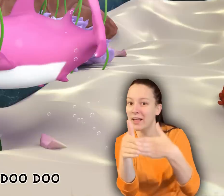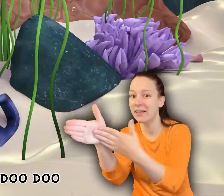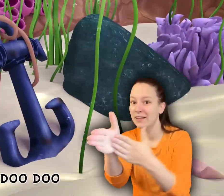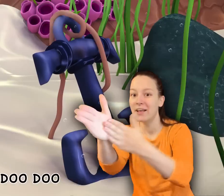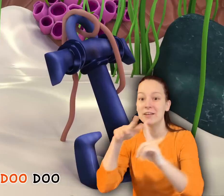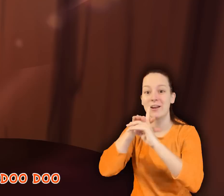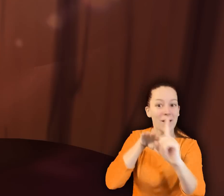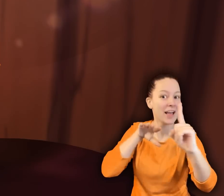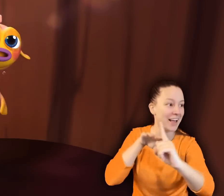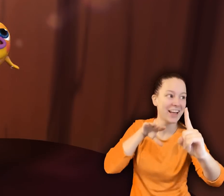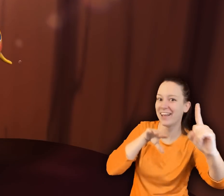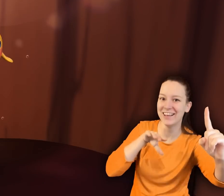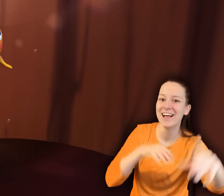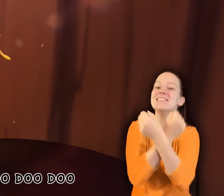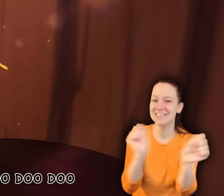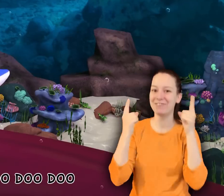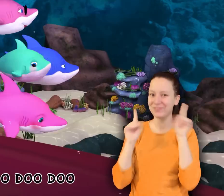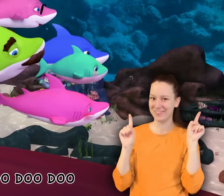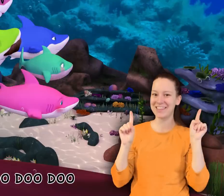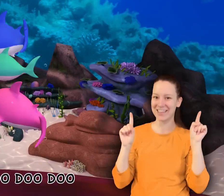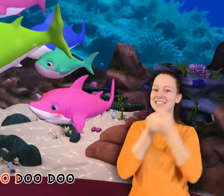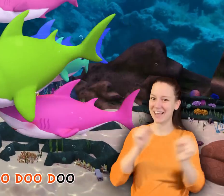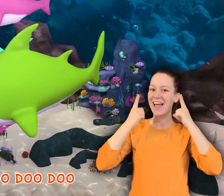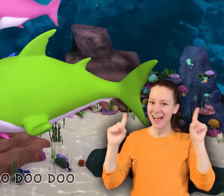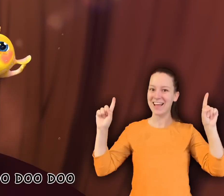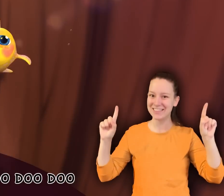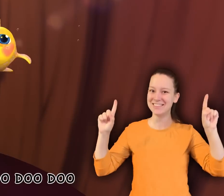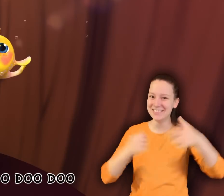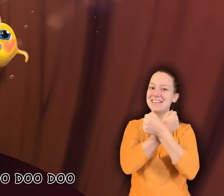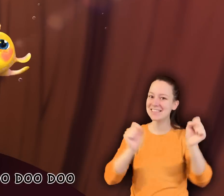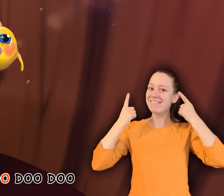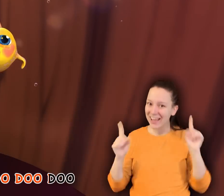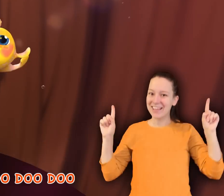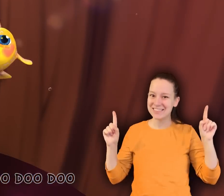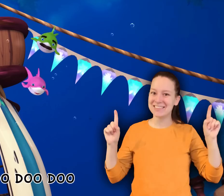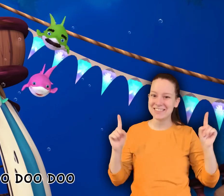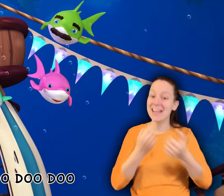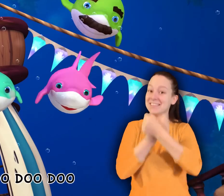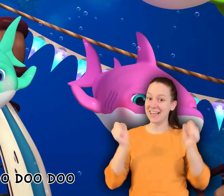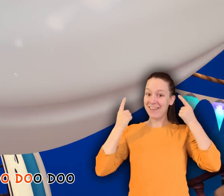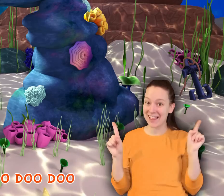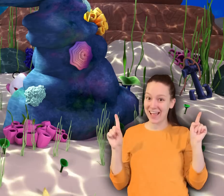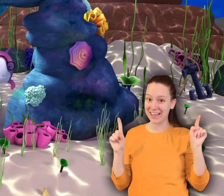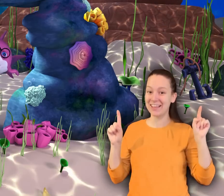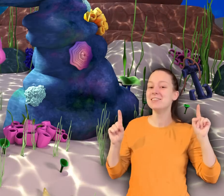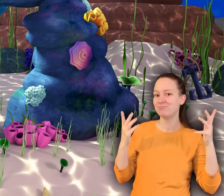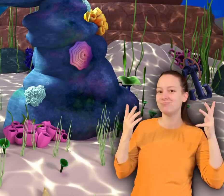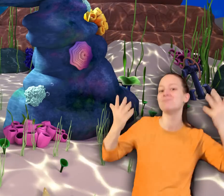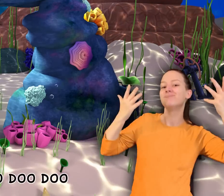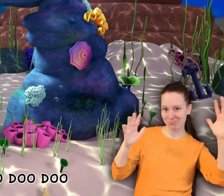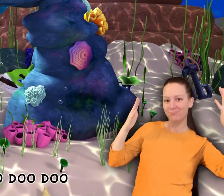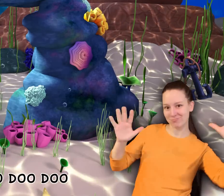away run away save at safe at safe at save at last